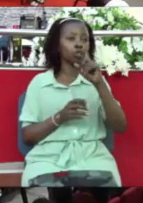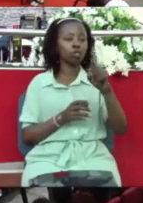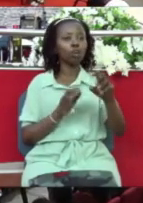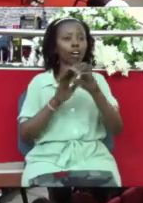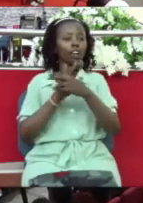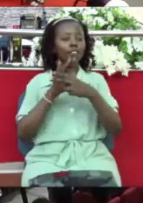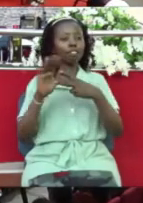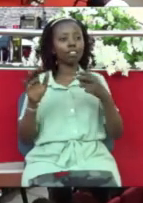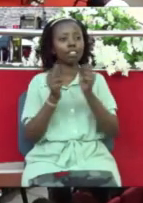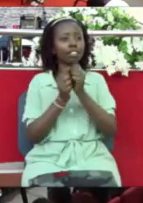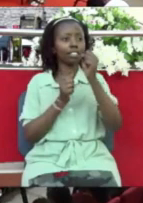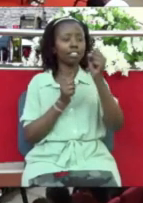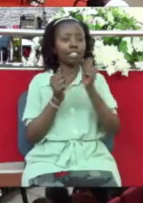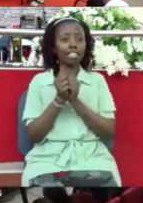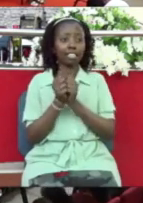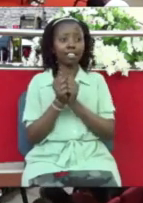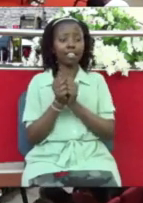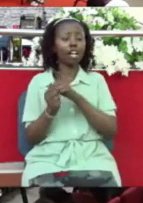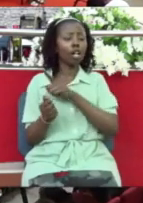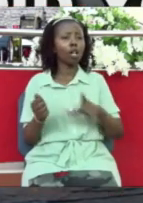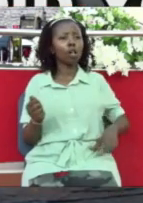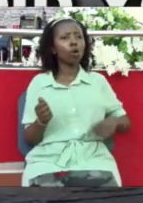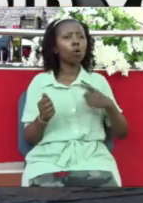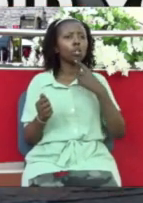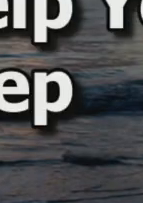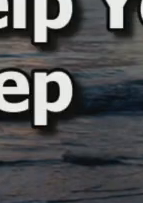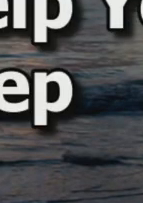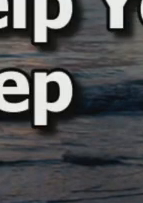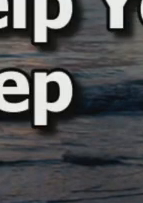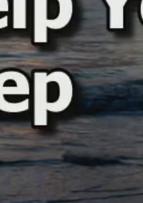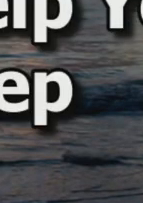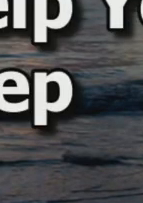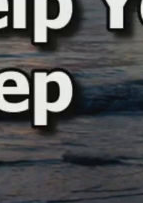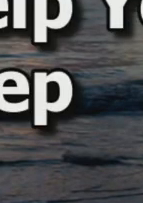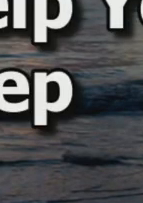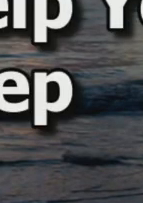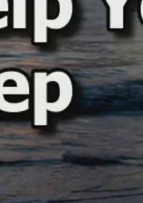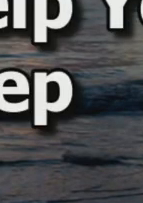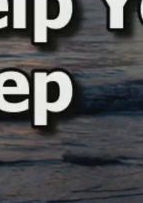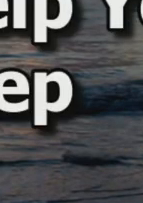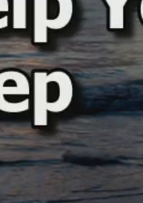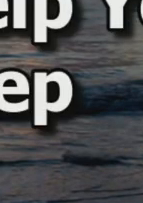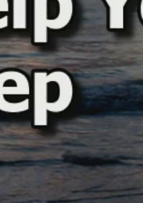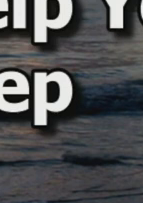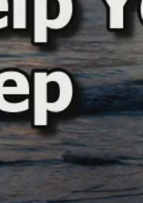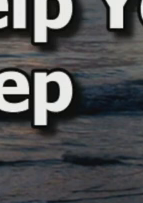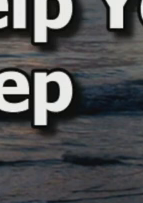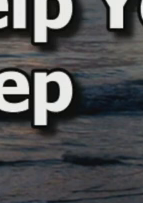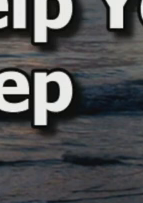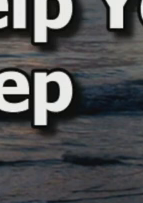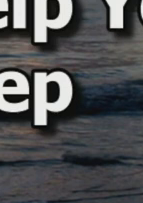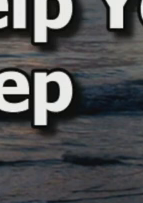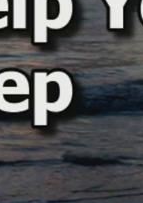the Lord assures us by saying, so do not fear,